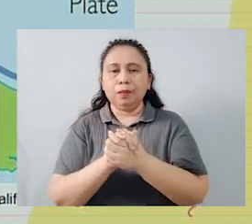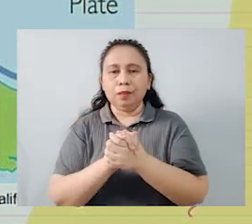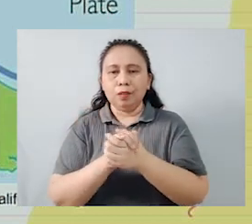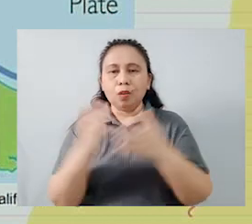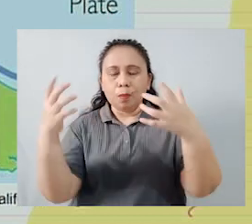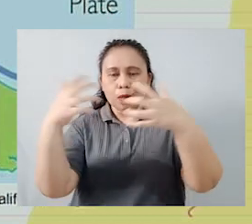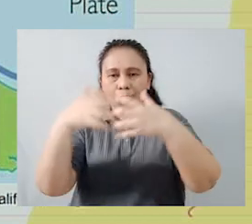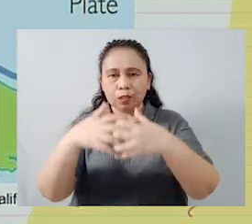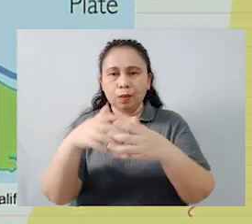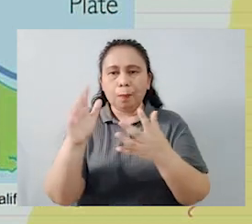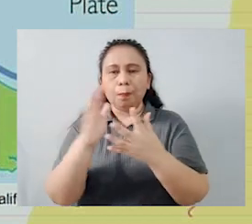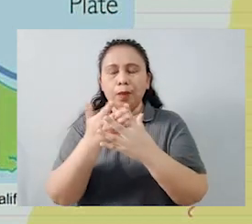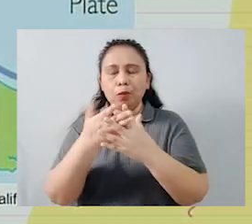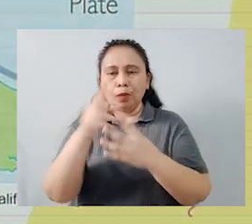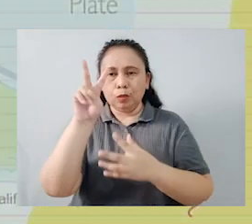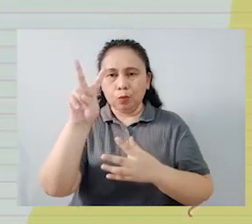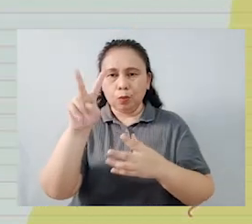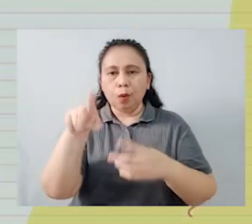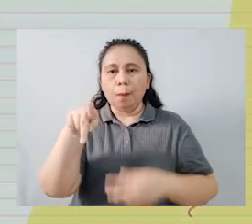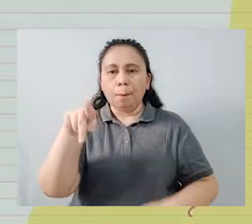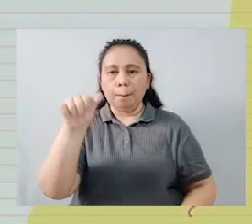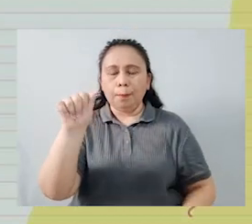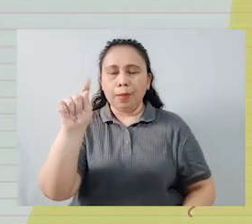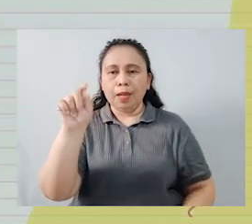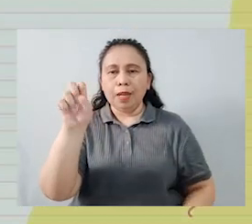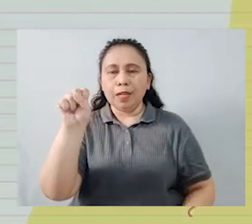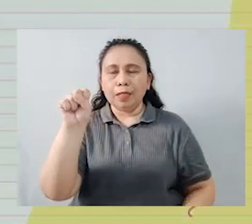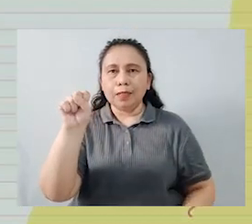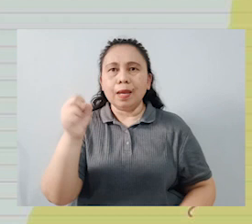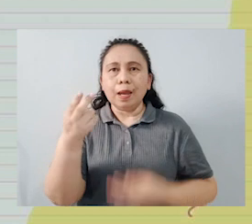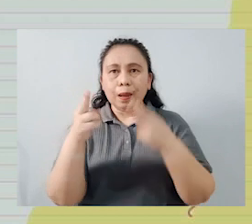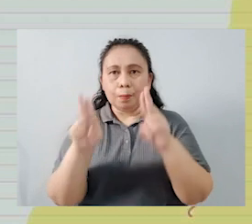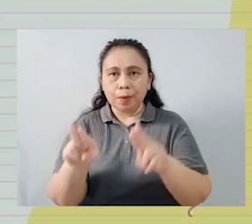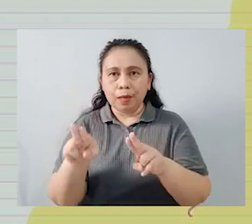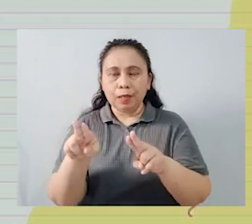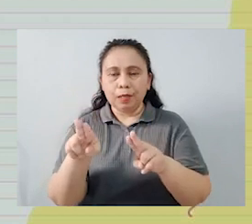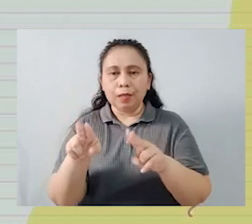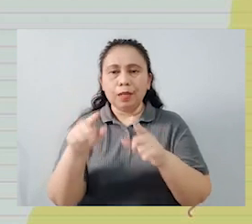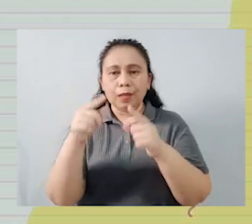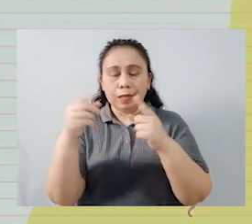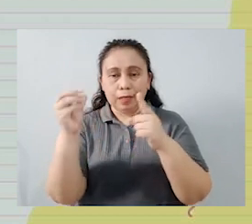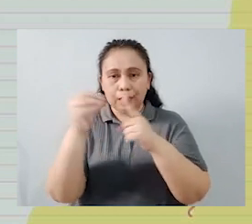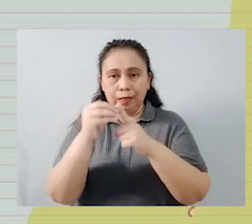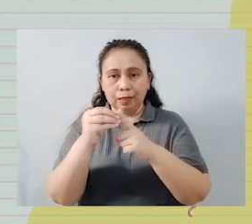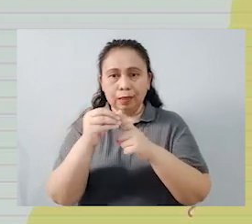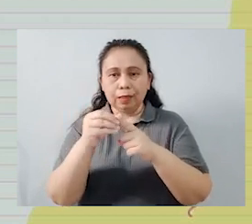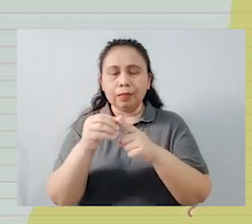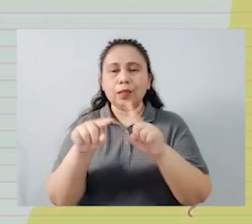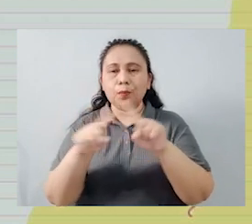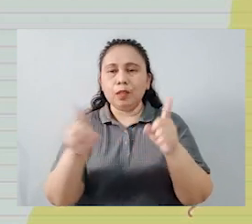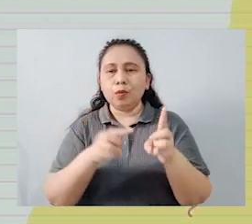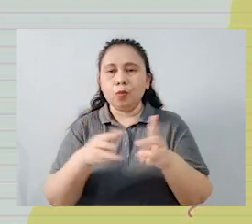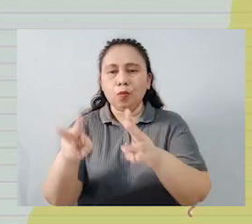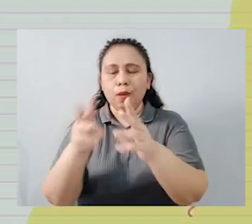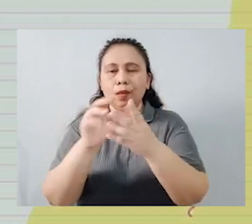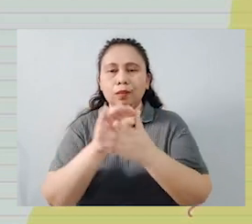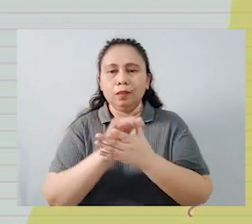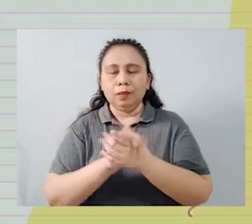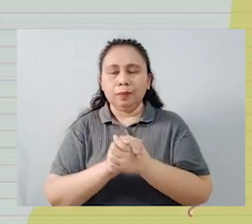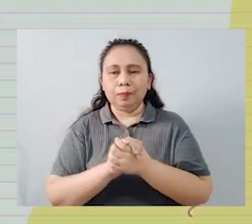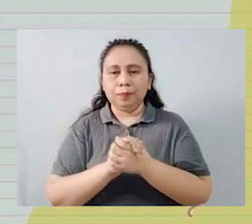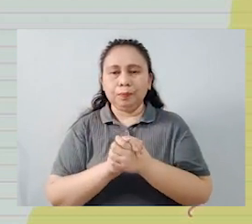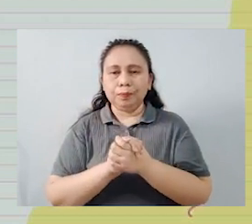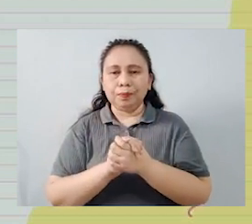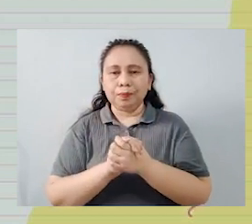Convergence between two plates happen in three different ways depending on the type of crusts or plates that are